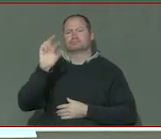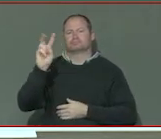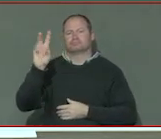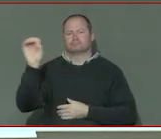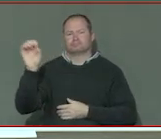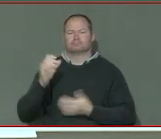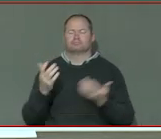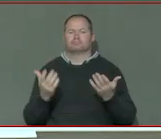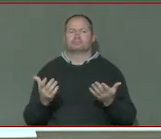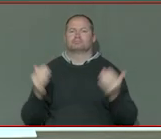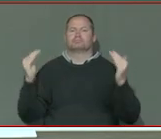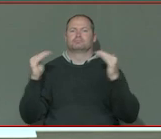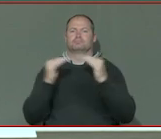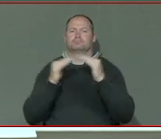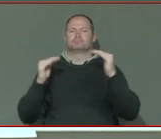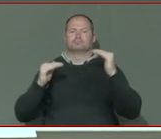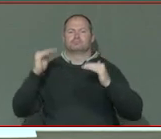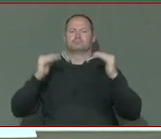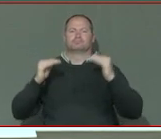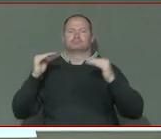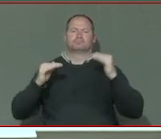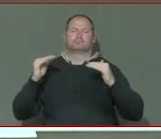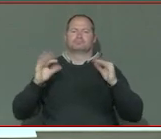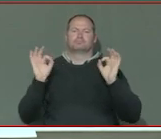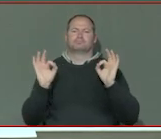15,320. So it balances.